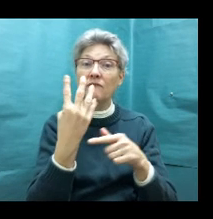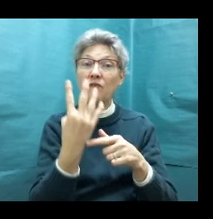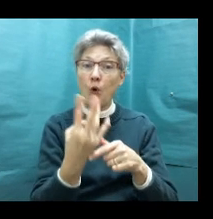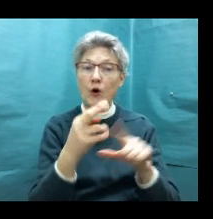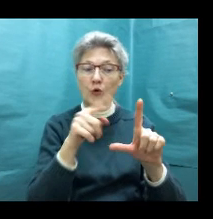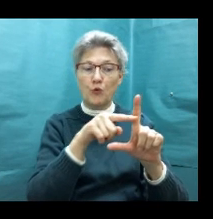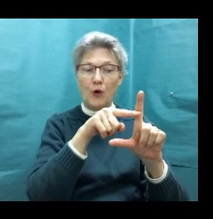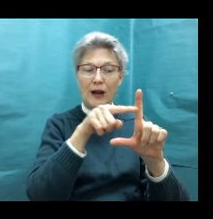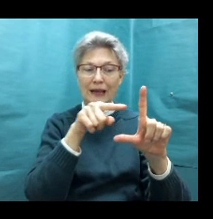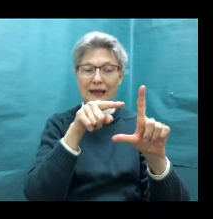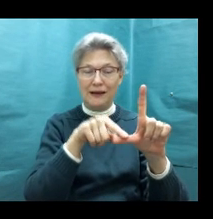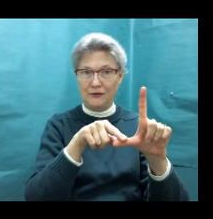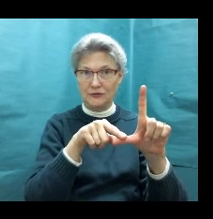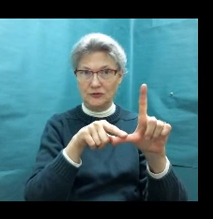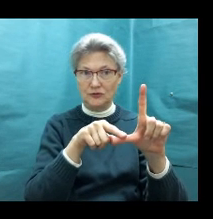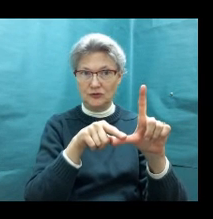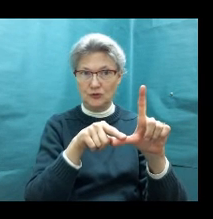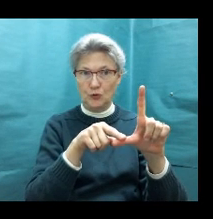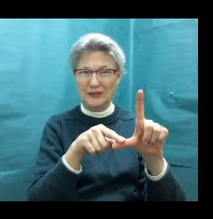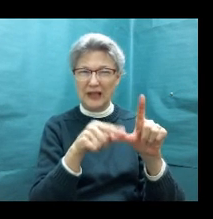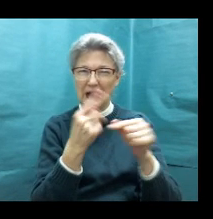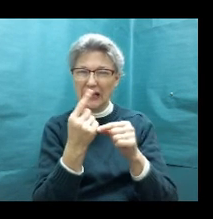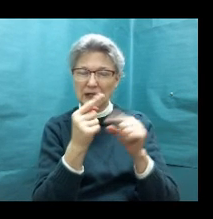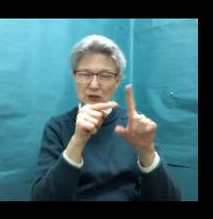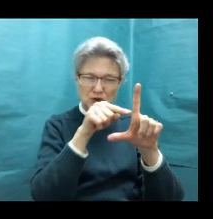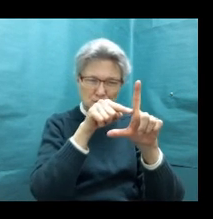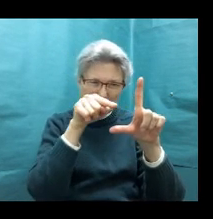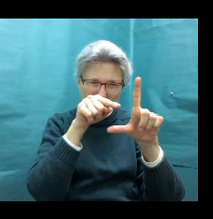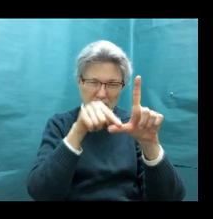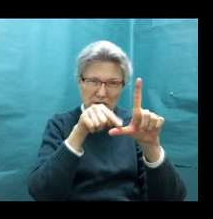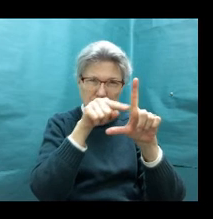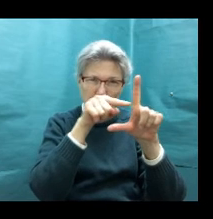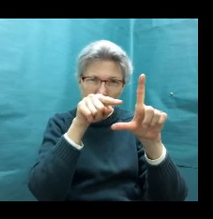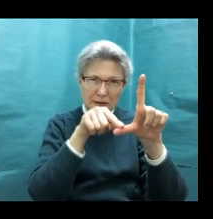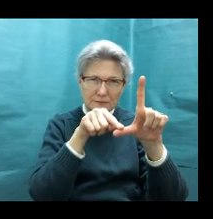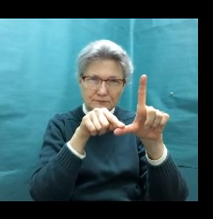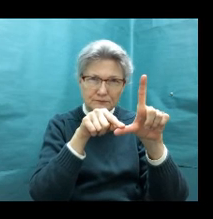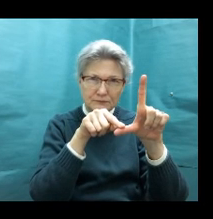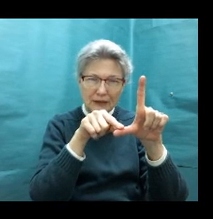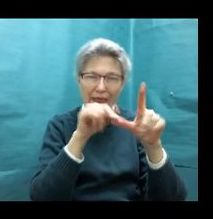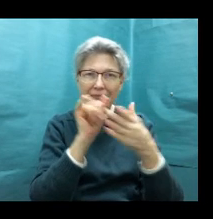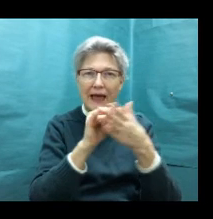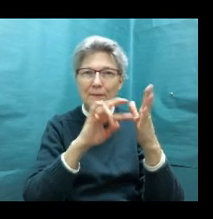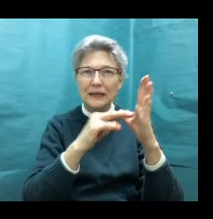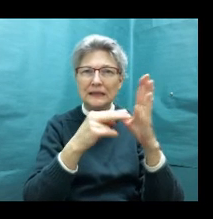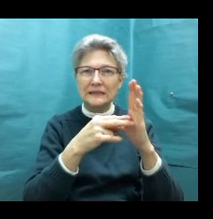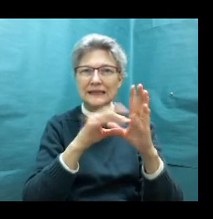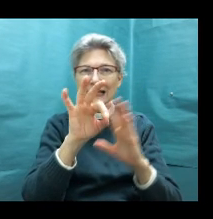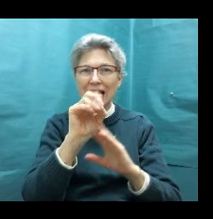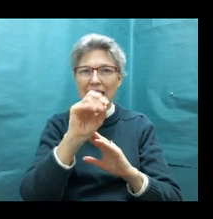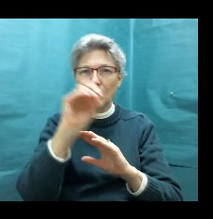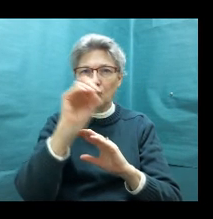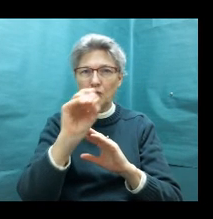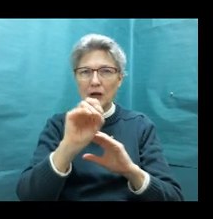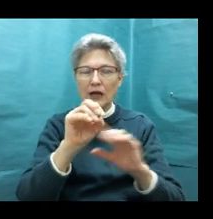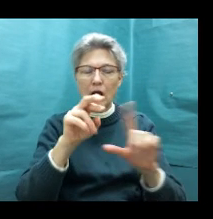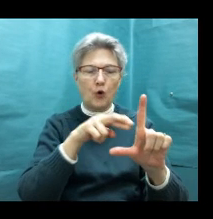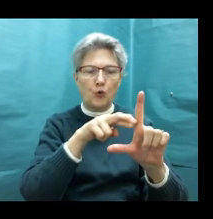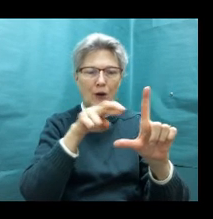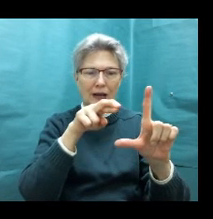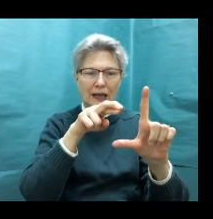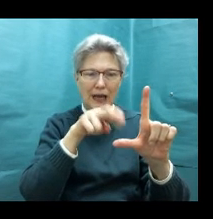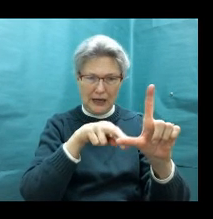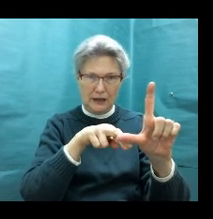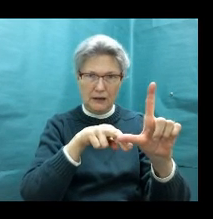right angles, which are marked by those little squares in the corner, those right corners. So that's identified for us. That tells us that that